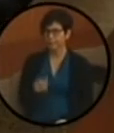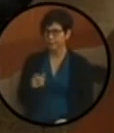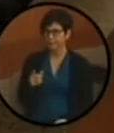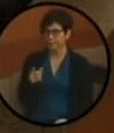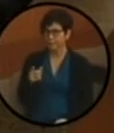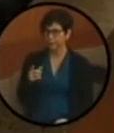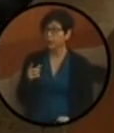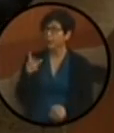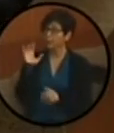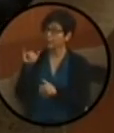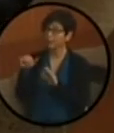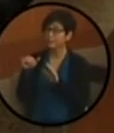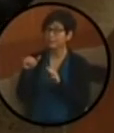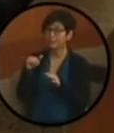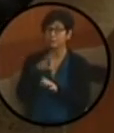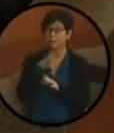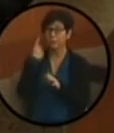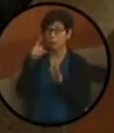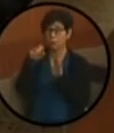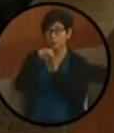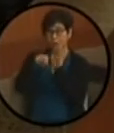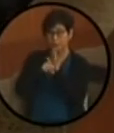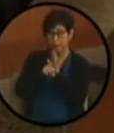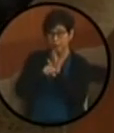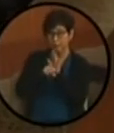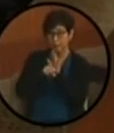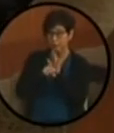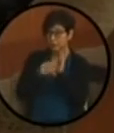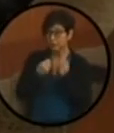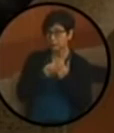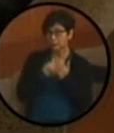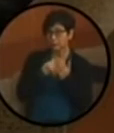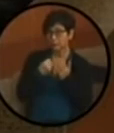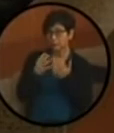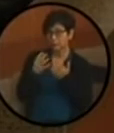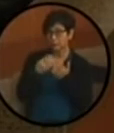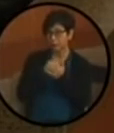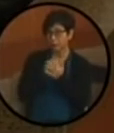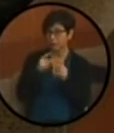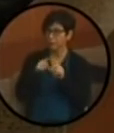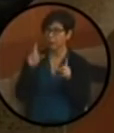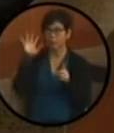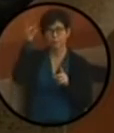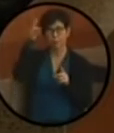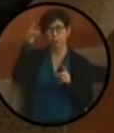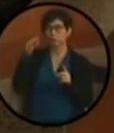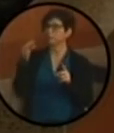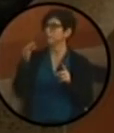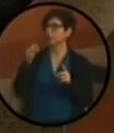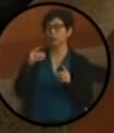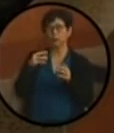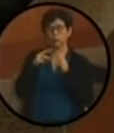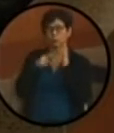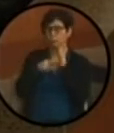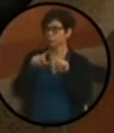on the state forfeitures. On the federal forfeiture guidelines are much different. So, right. Yeah. But I would agree with